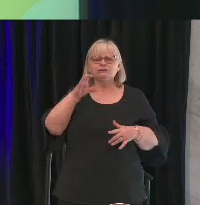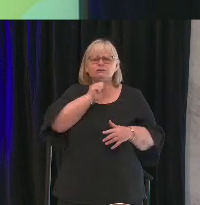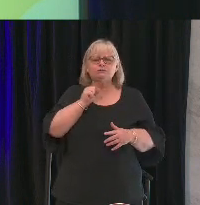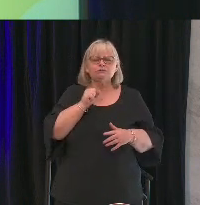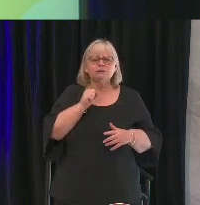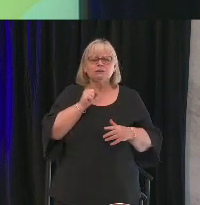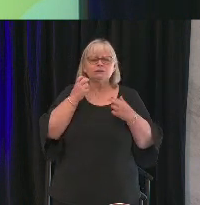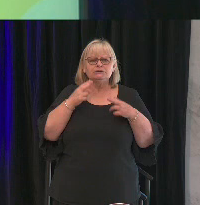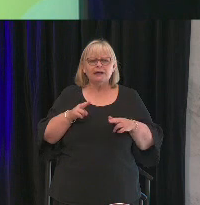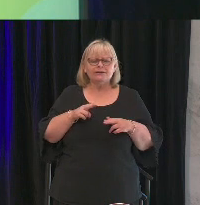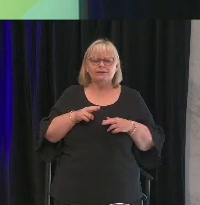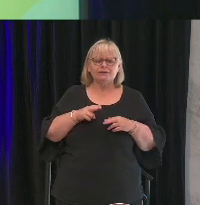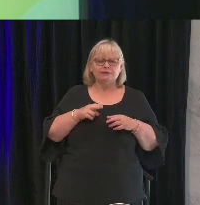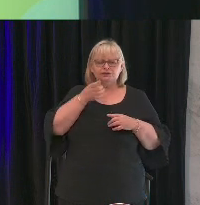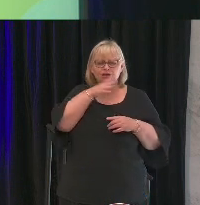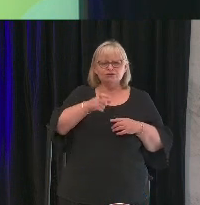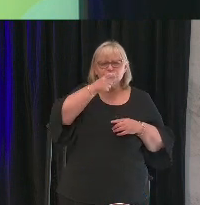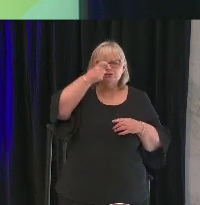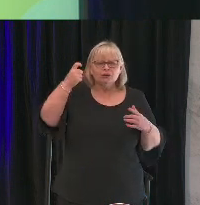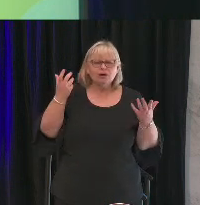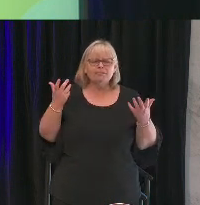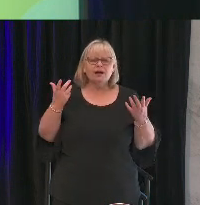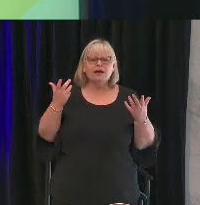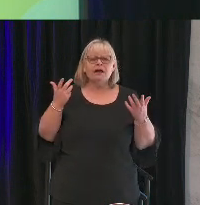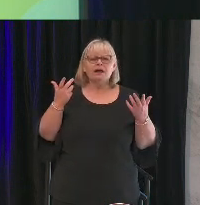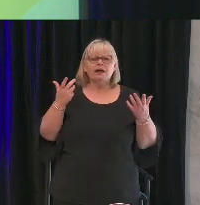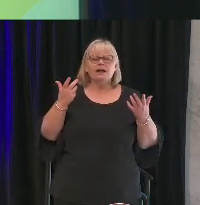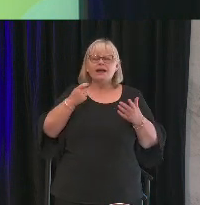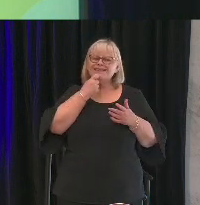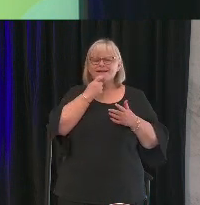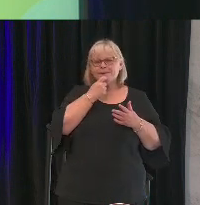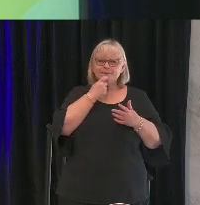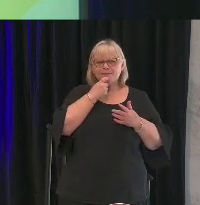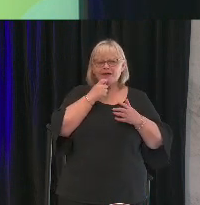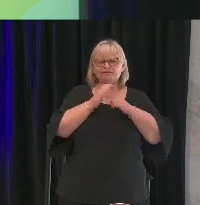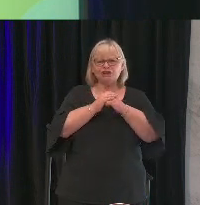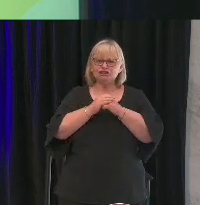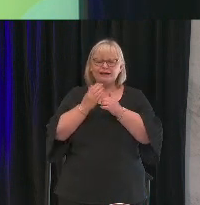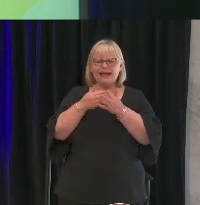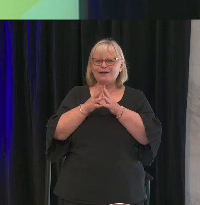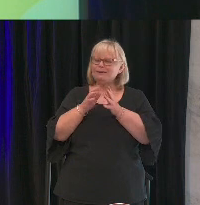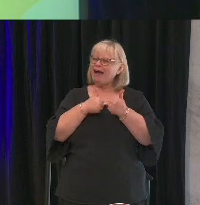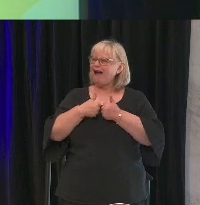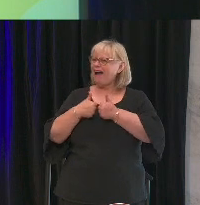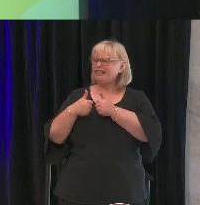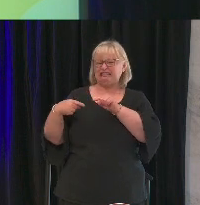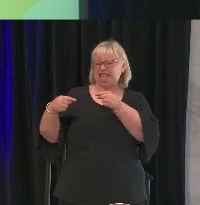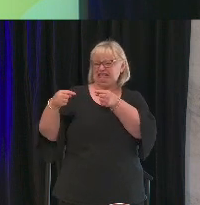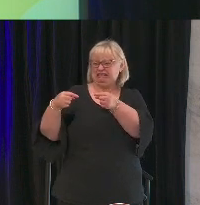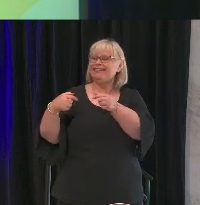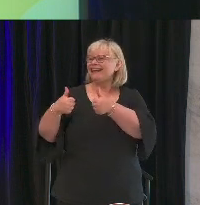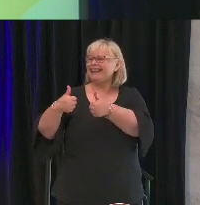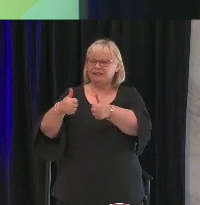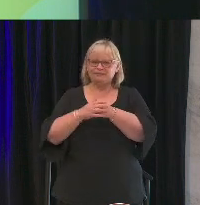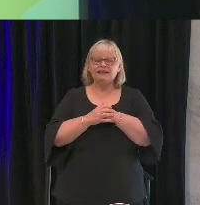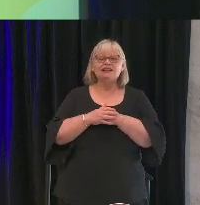damage inflicted by childhood trauma, and the value and occasional snippiness of friendship. All the shortlisted writers this